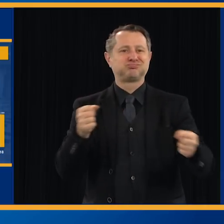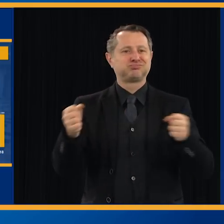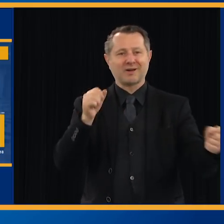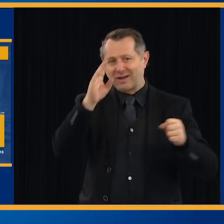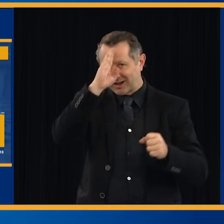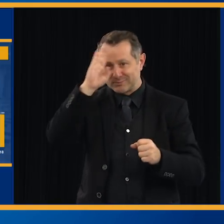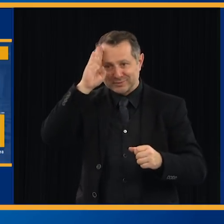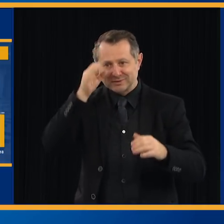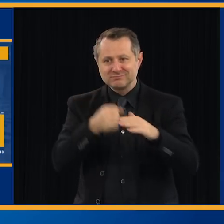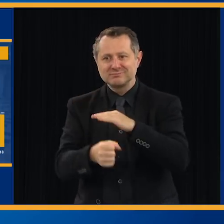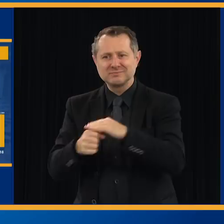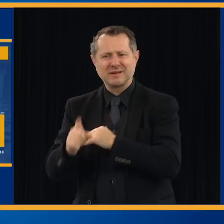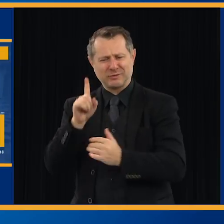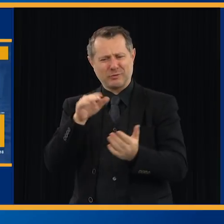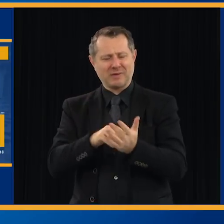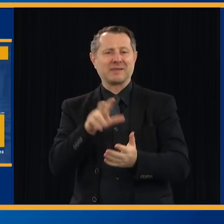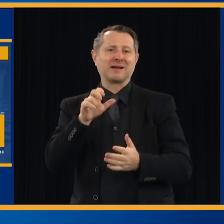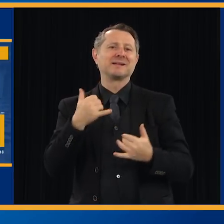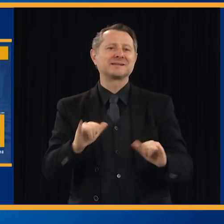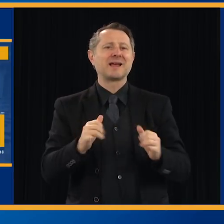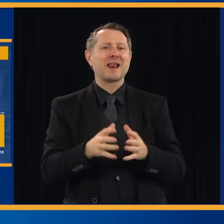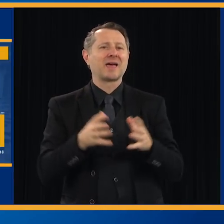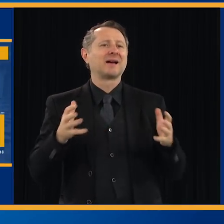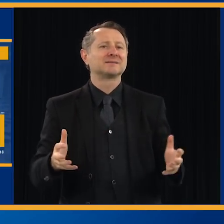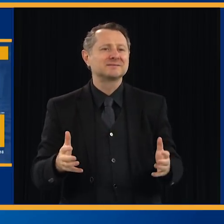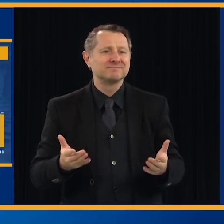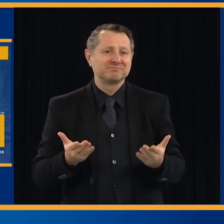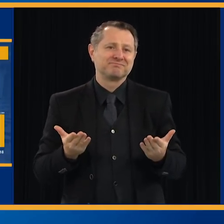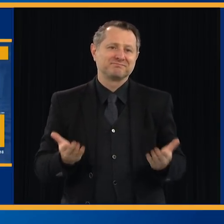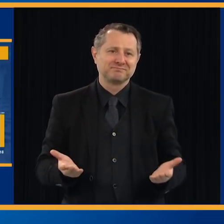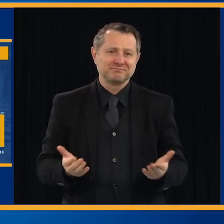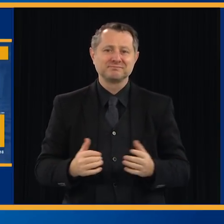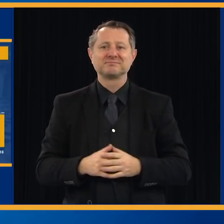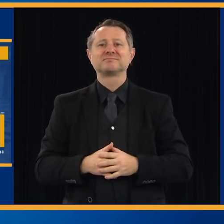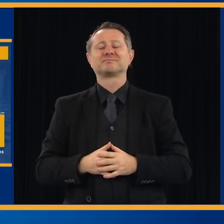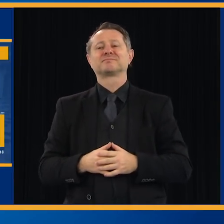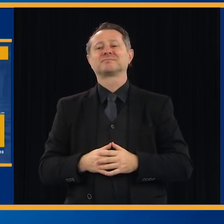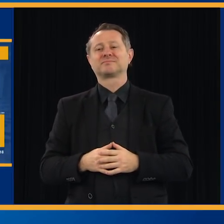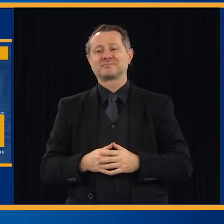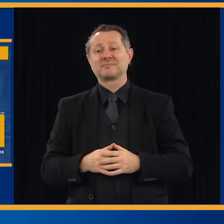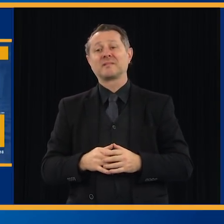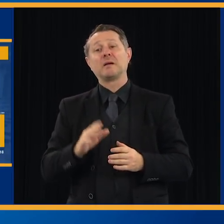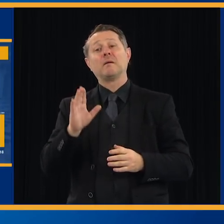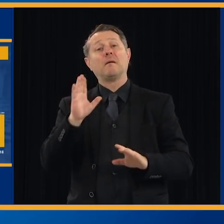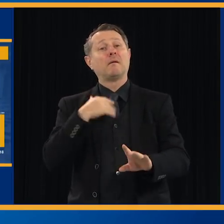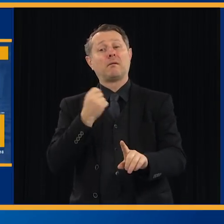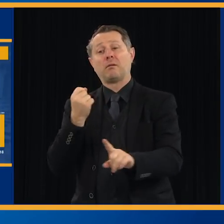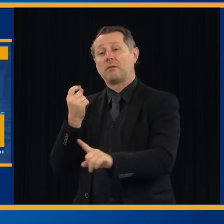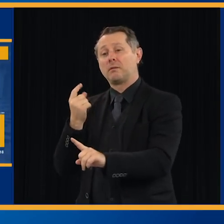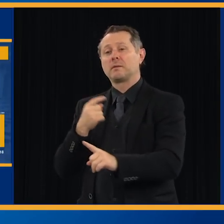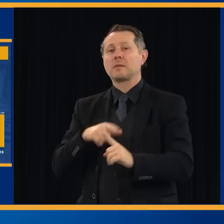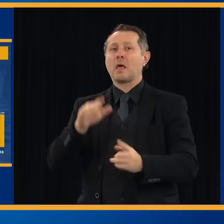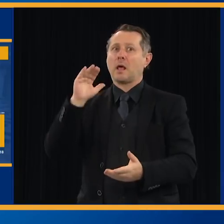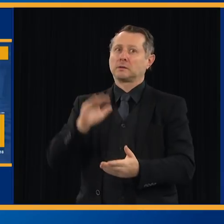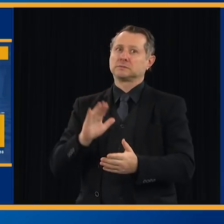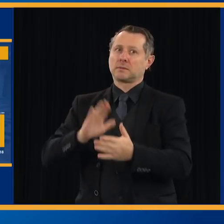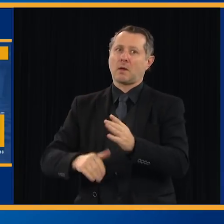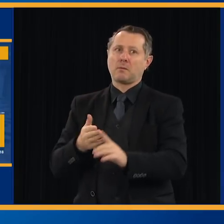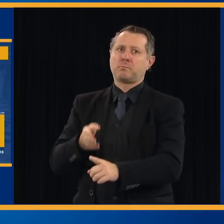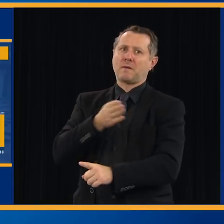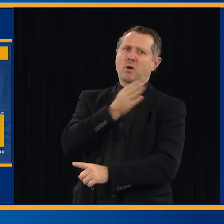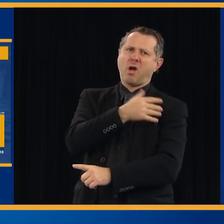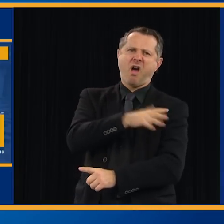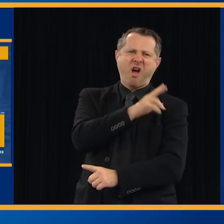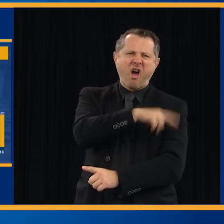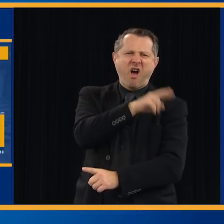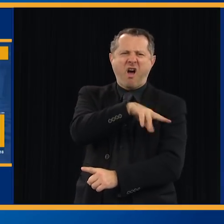is a lot of people coming into the hospital system with that diagnosis. Less than it had been, so that's good news, but